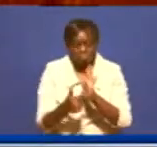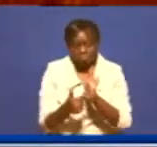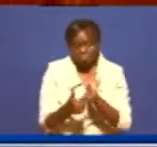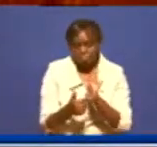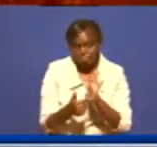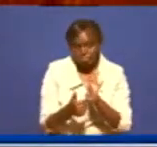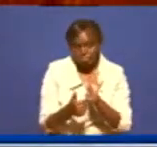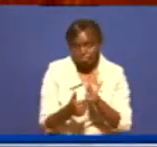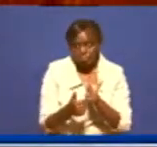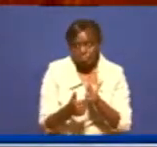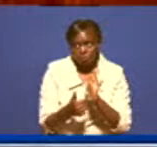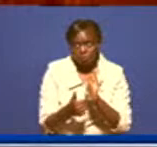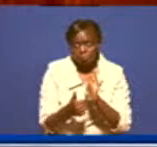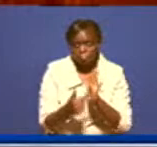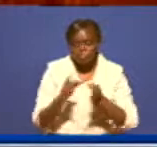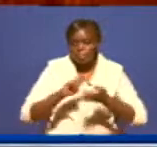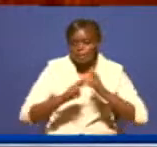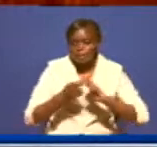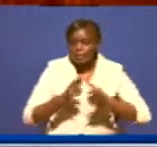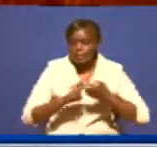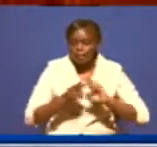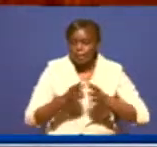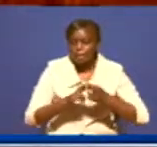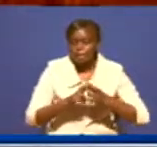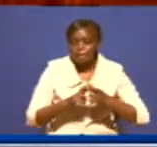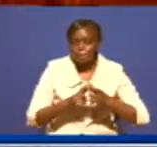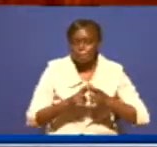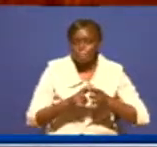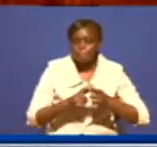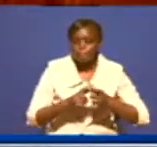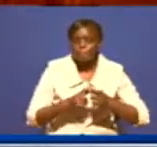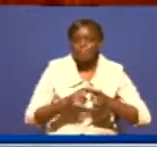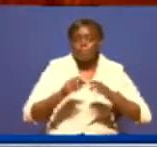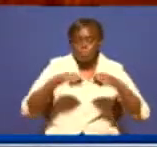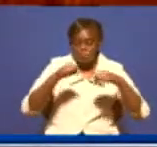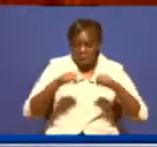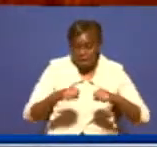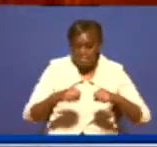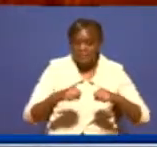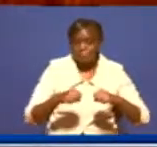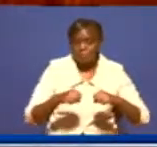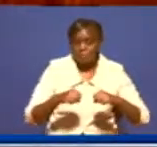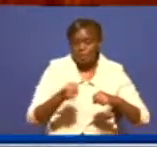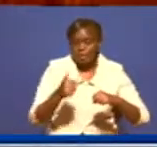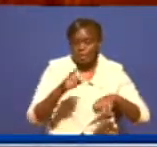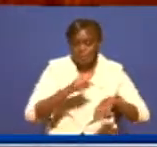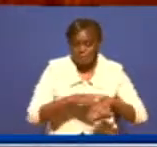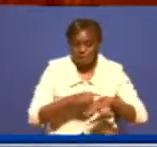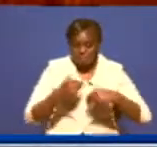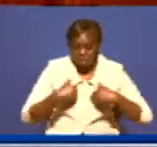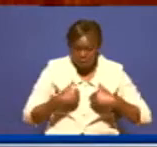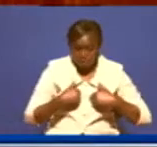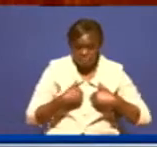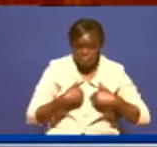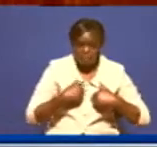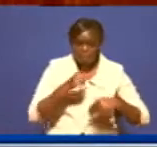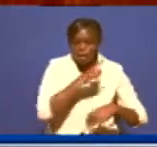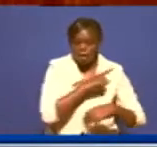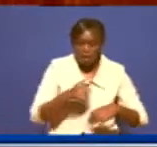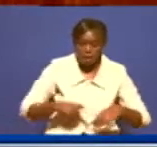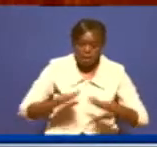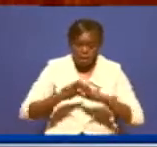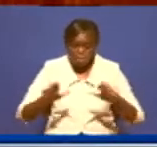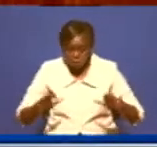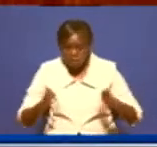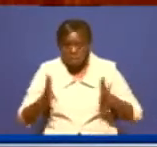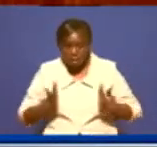important issue relating to the tenancy agreement. Every time there is a tenancy agreement, there's always a